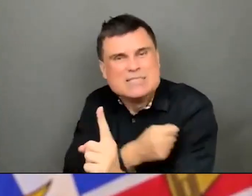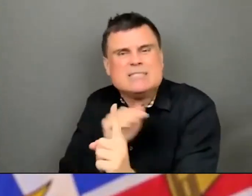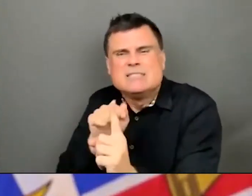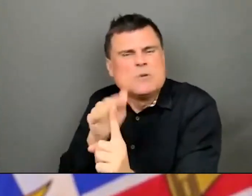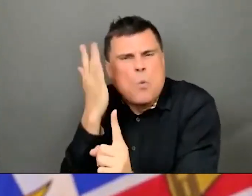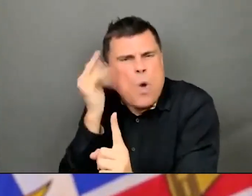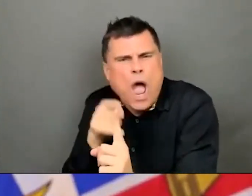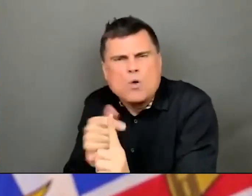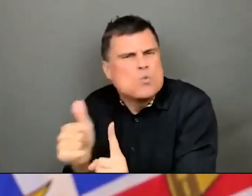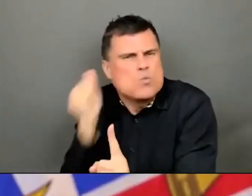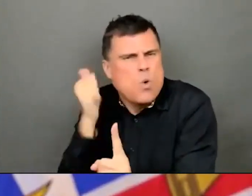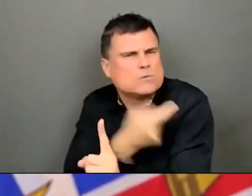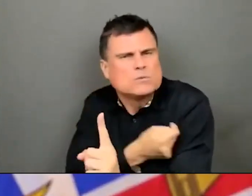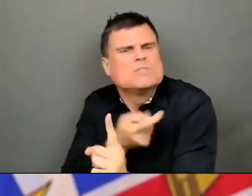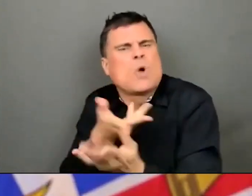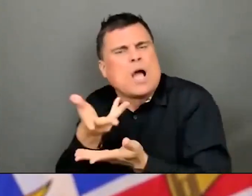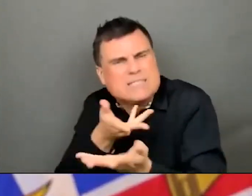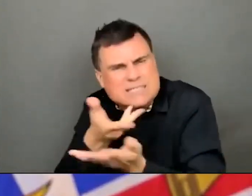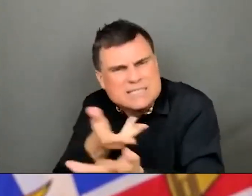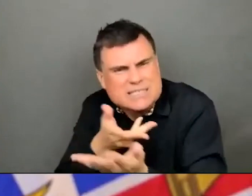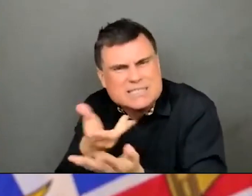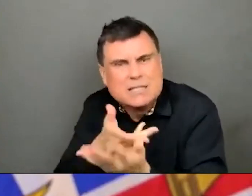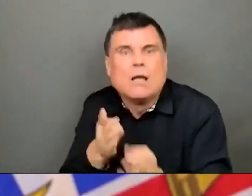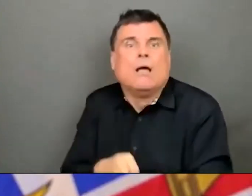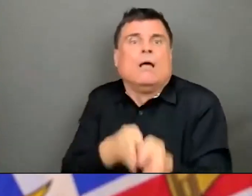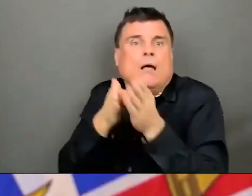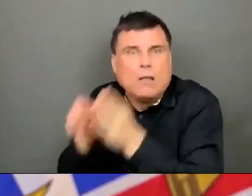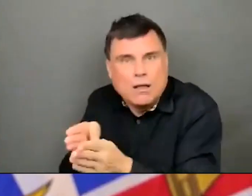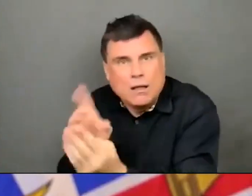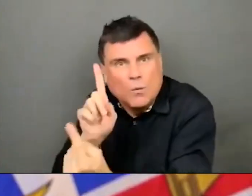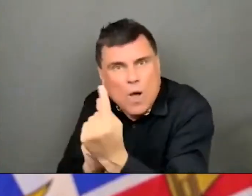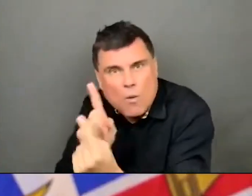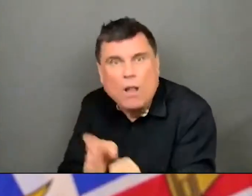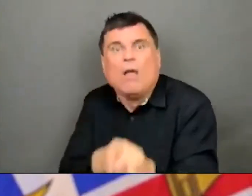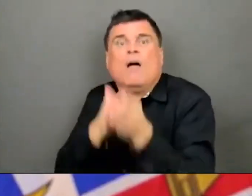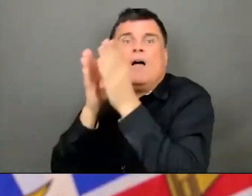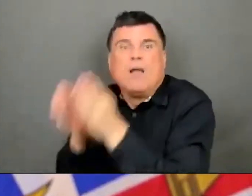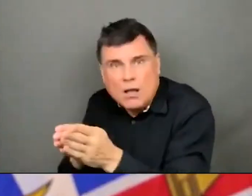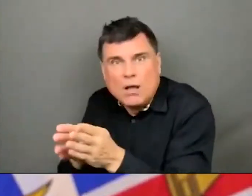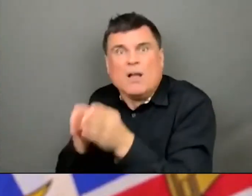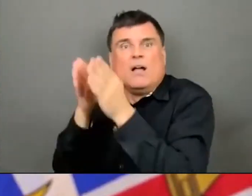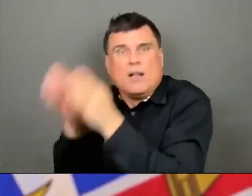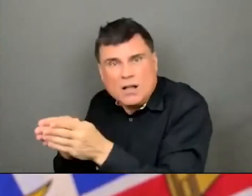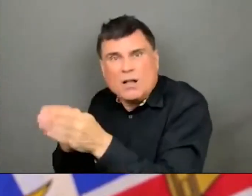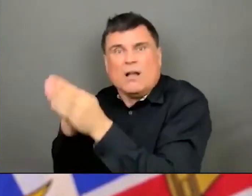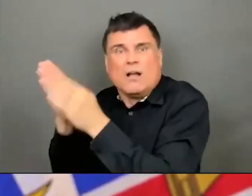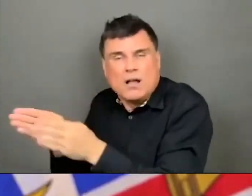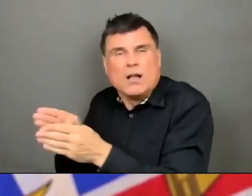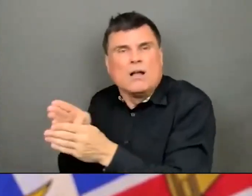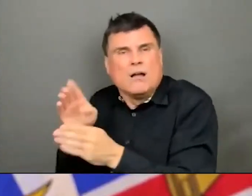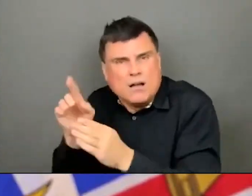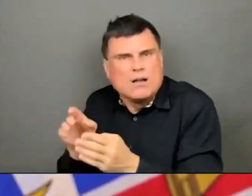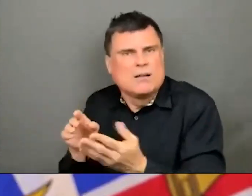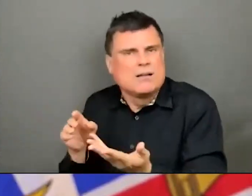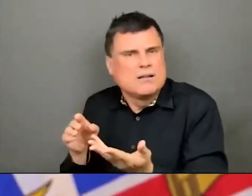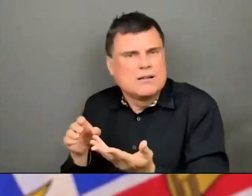the issue for different healthcare workers, and it varies. It varies by each